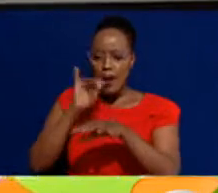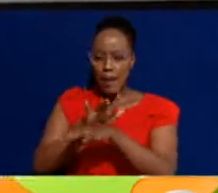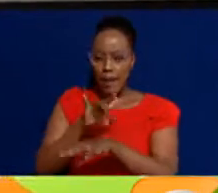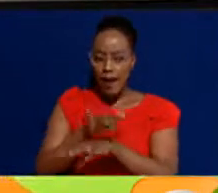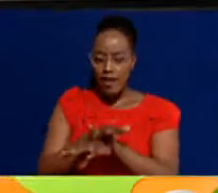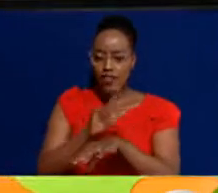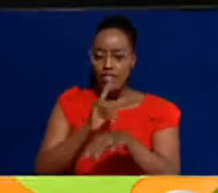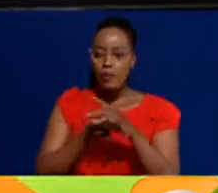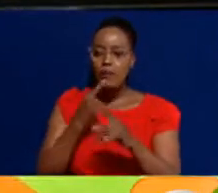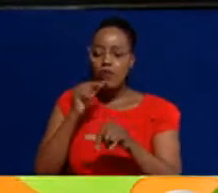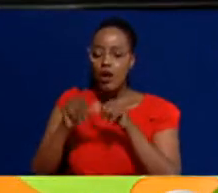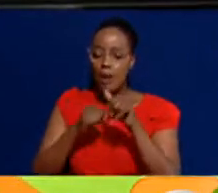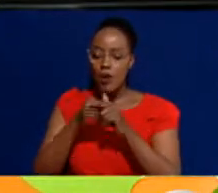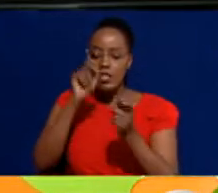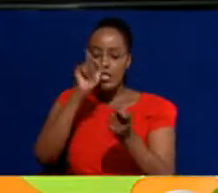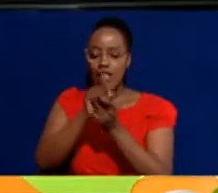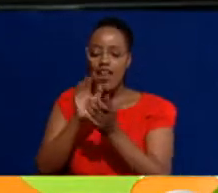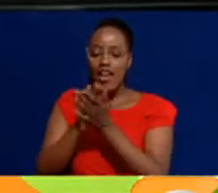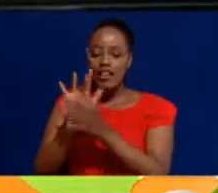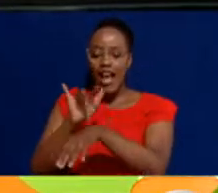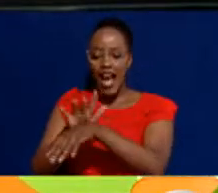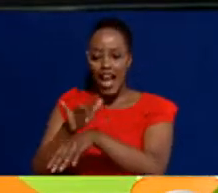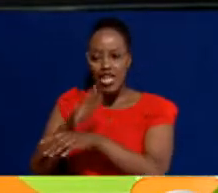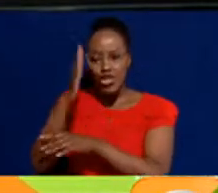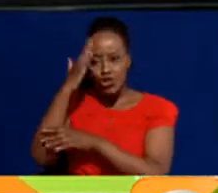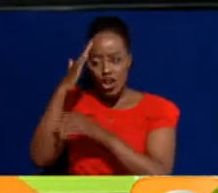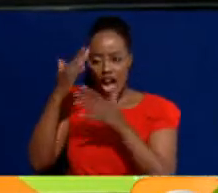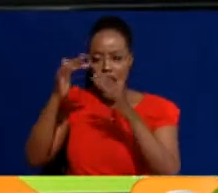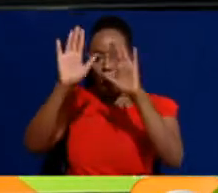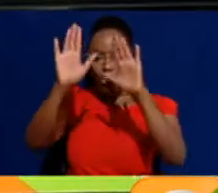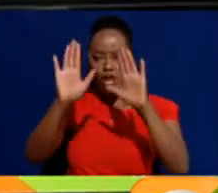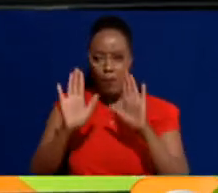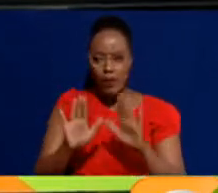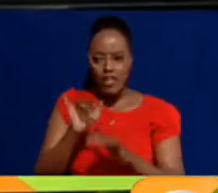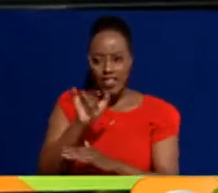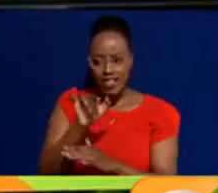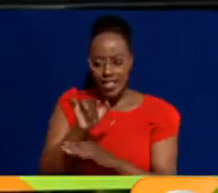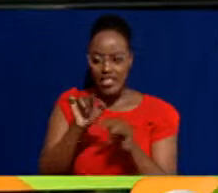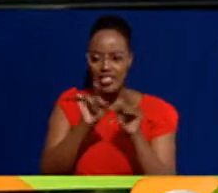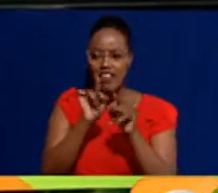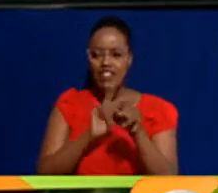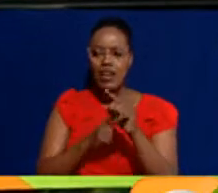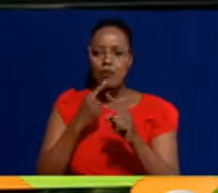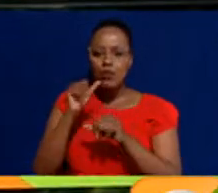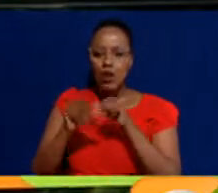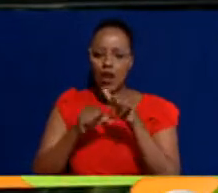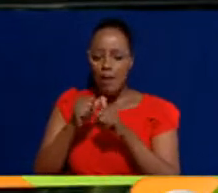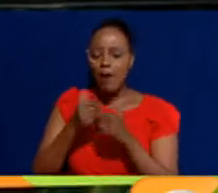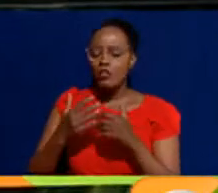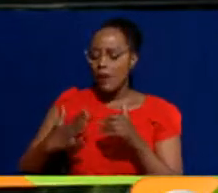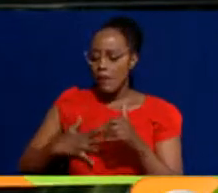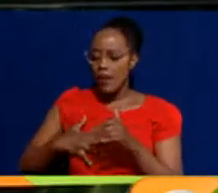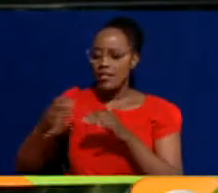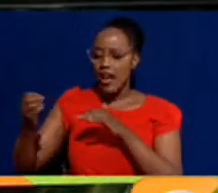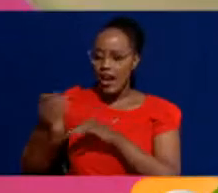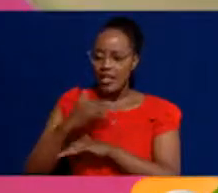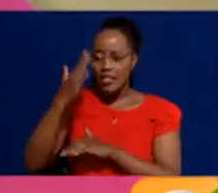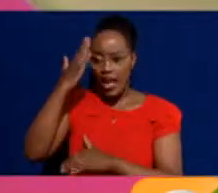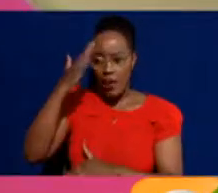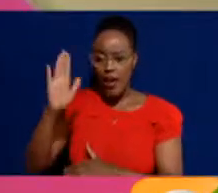when we talk about screening and early detection, how important is this as we talk about breast cancer awareness?